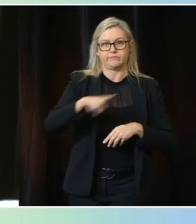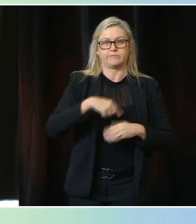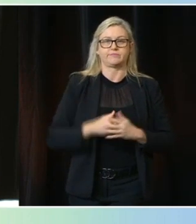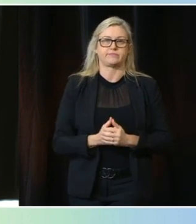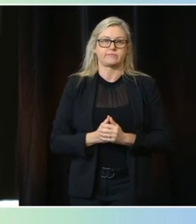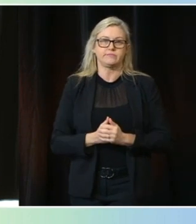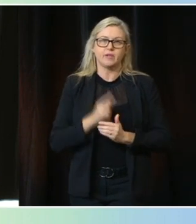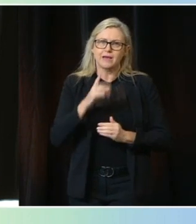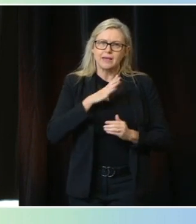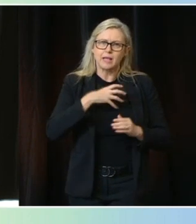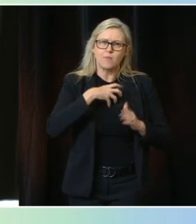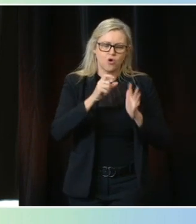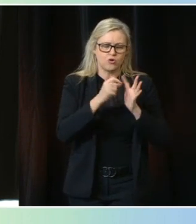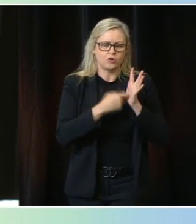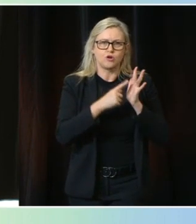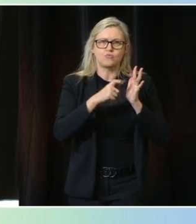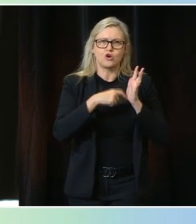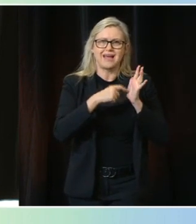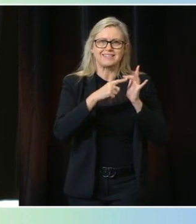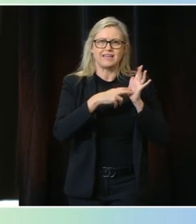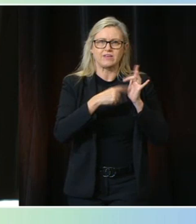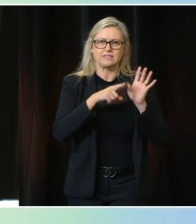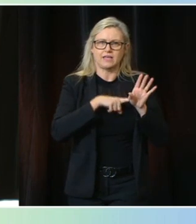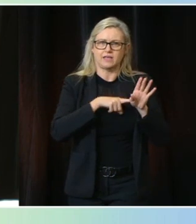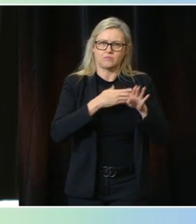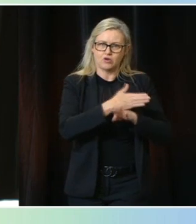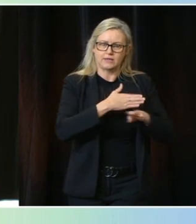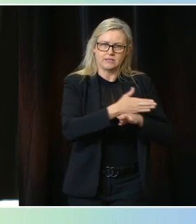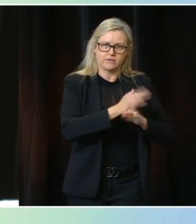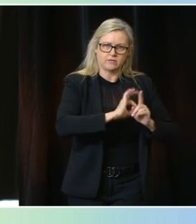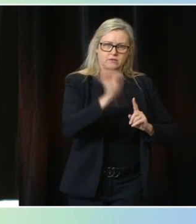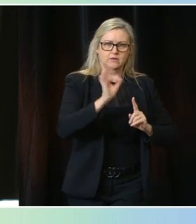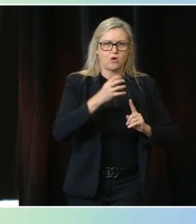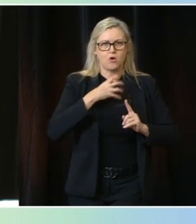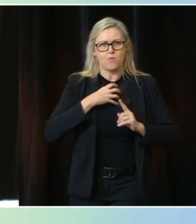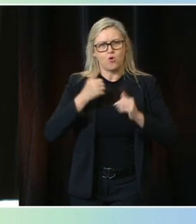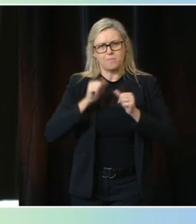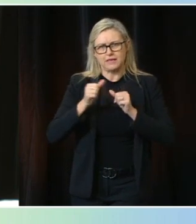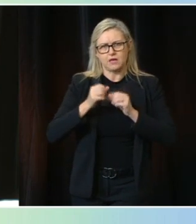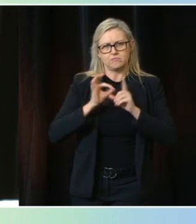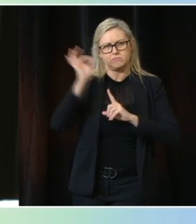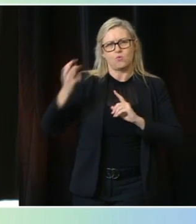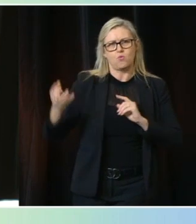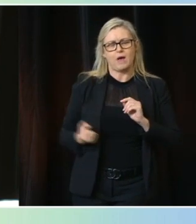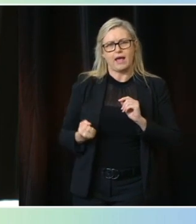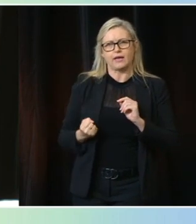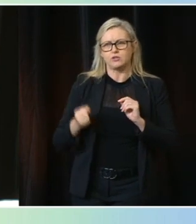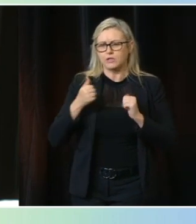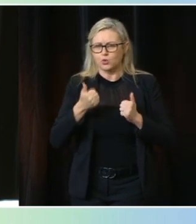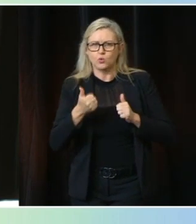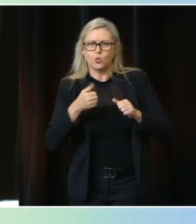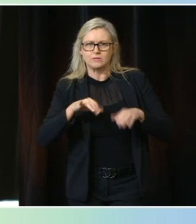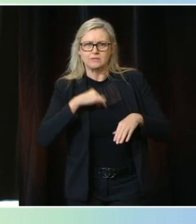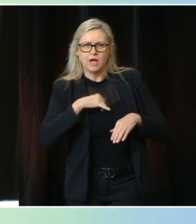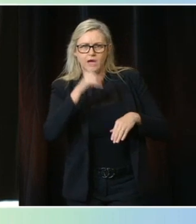increased productivity we need stronger wages we need a Workforce that's ready with the skills and smarts and support